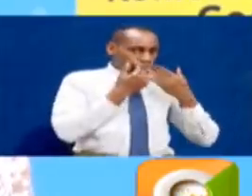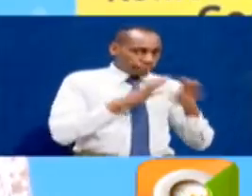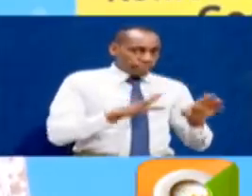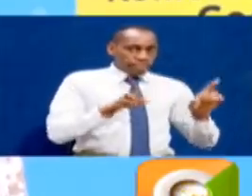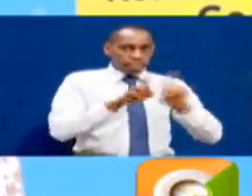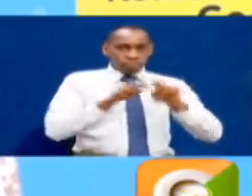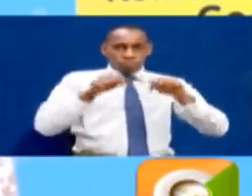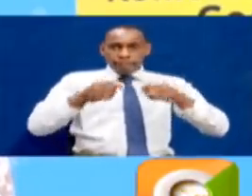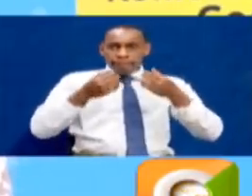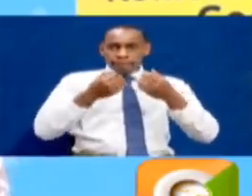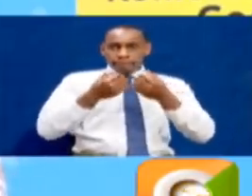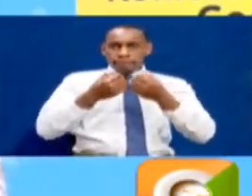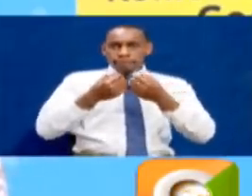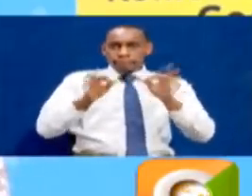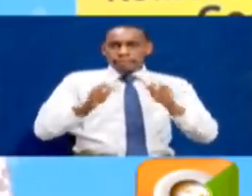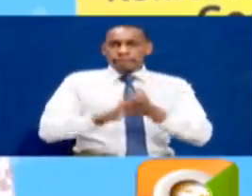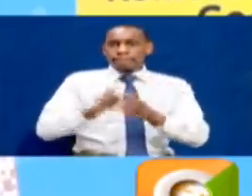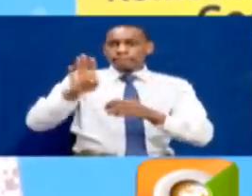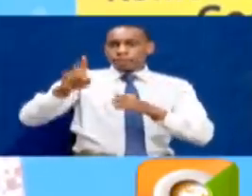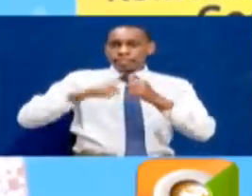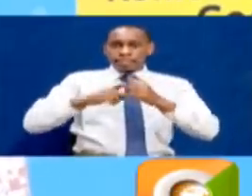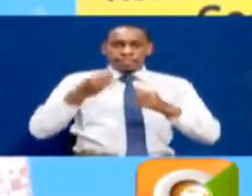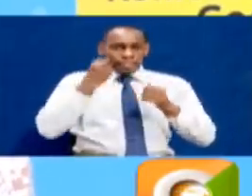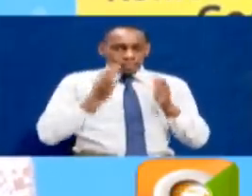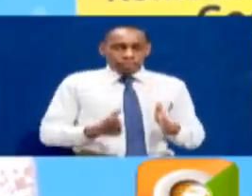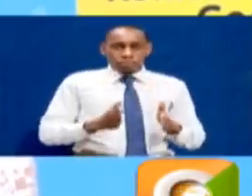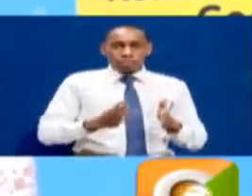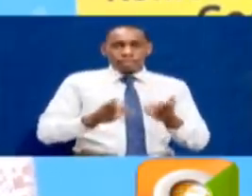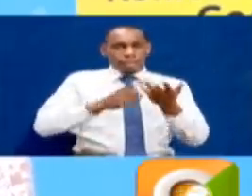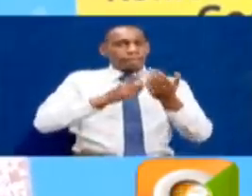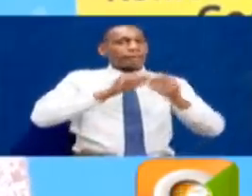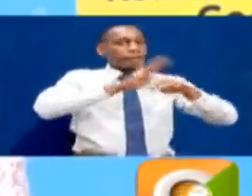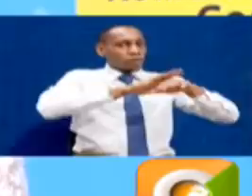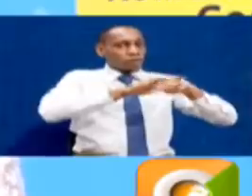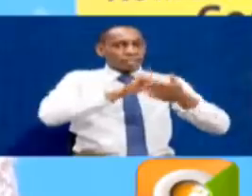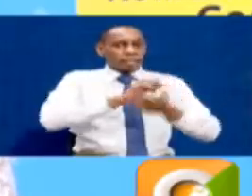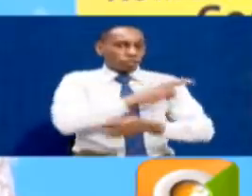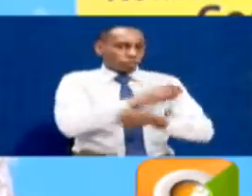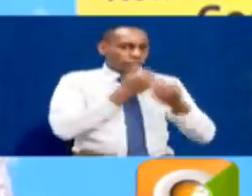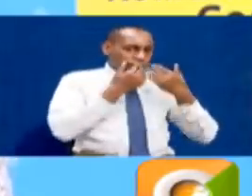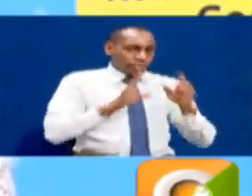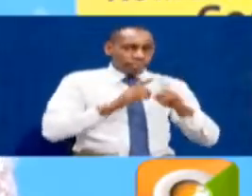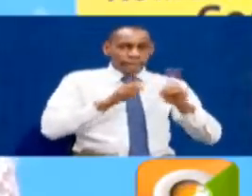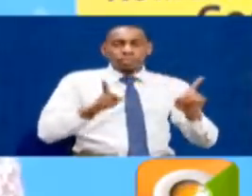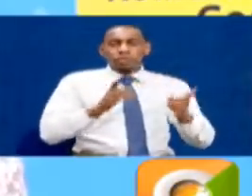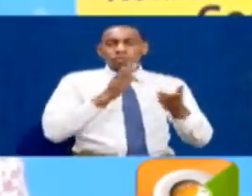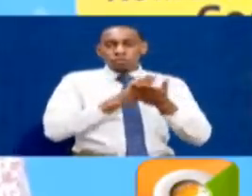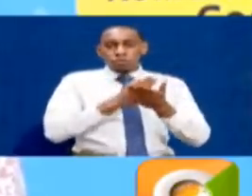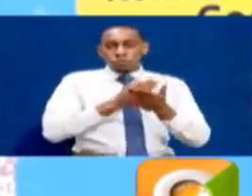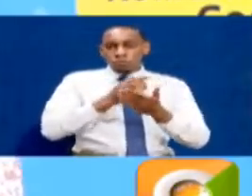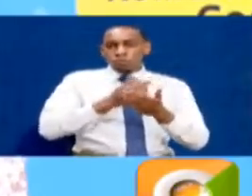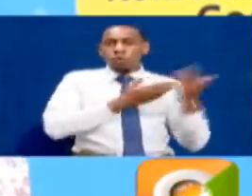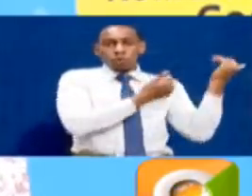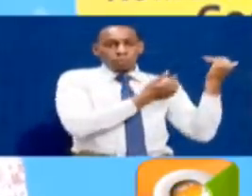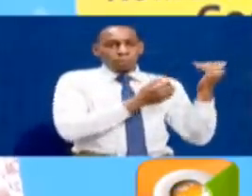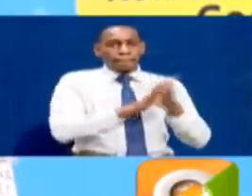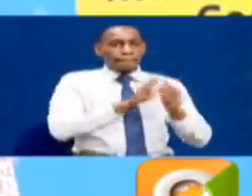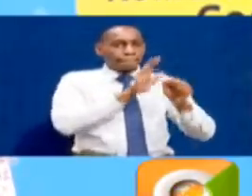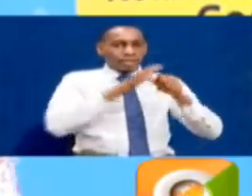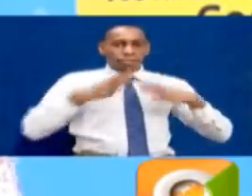have also discharged some 46 patients, which is a good number for discharge, but I wish we were discharging as